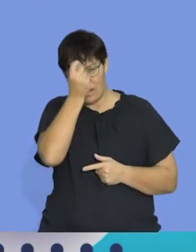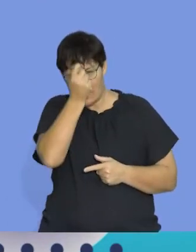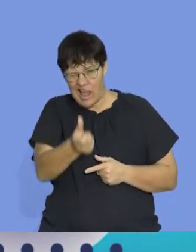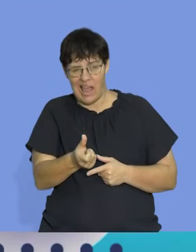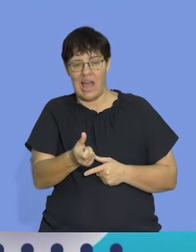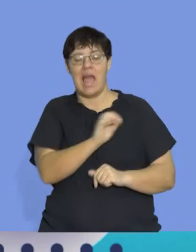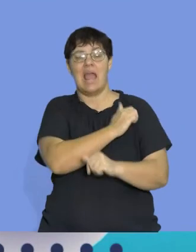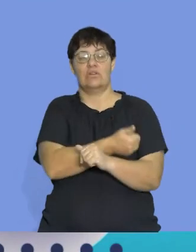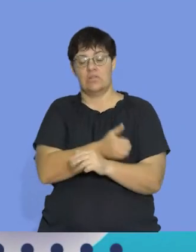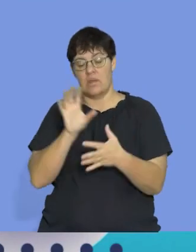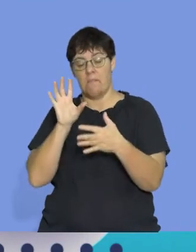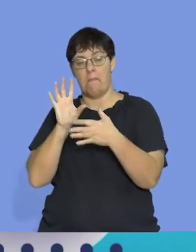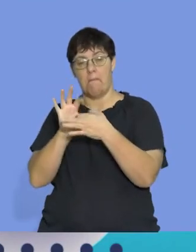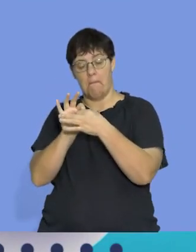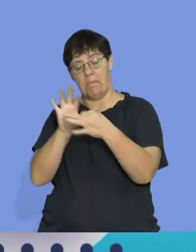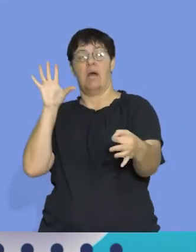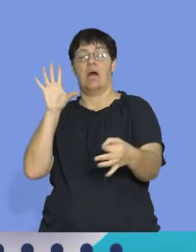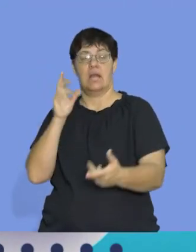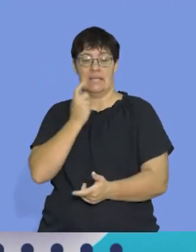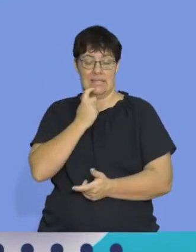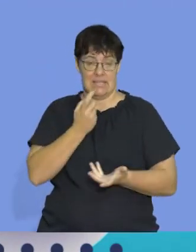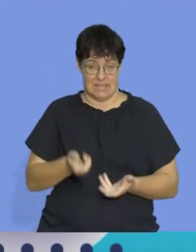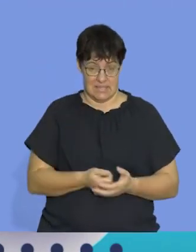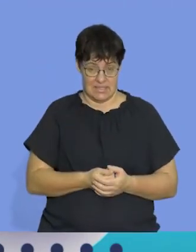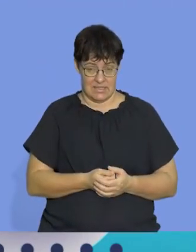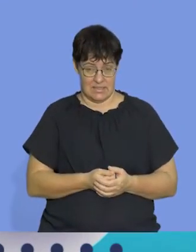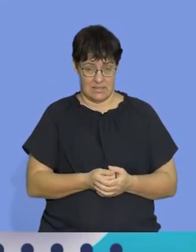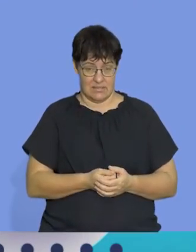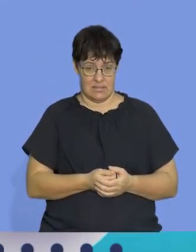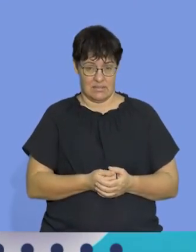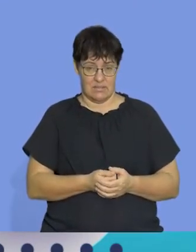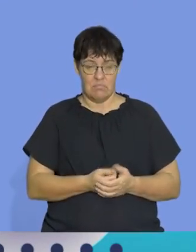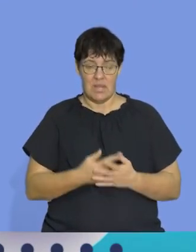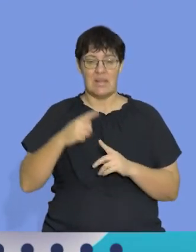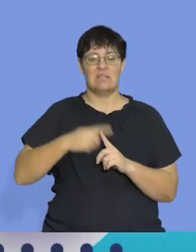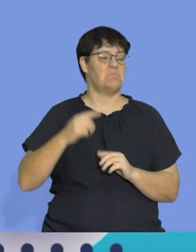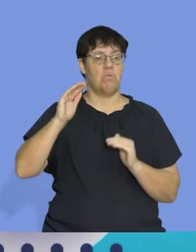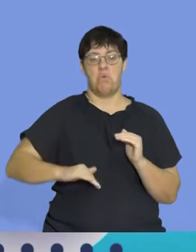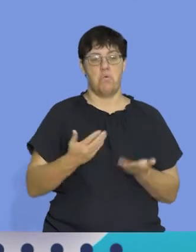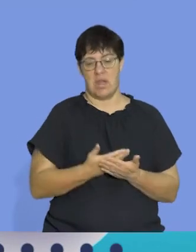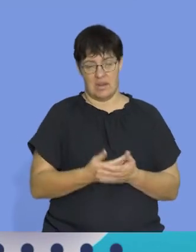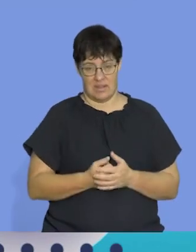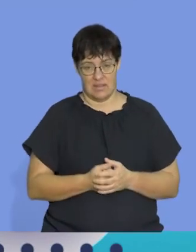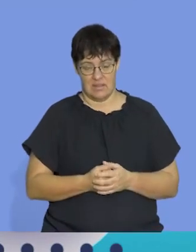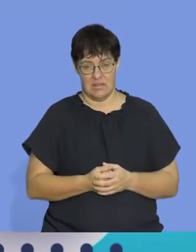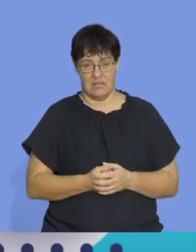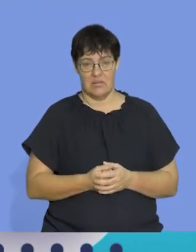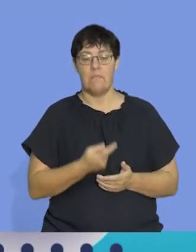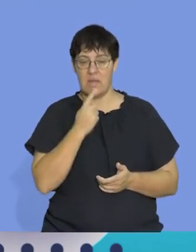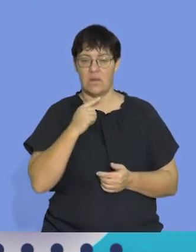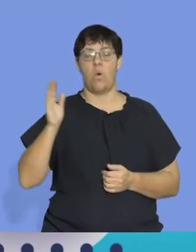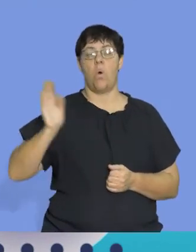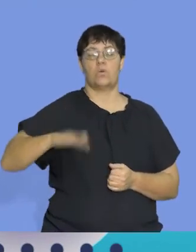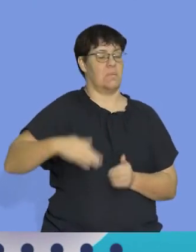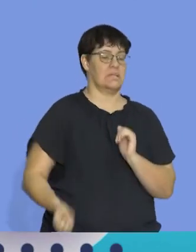energy, which means that this reaction can take place at a very low temperature, we would say that reaction is actually